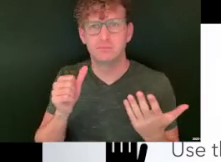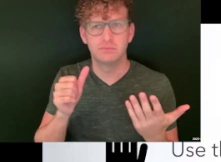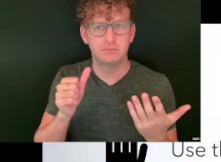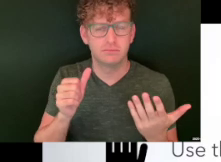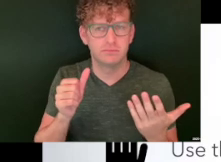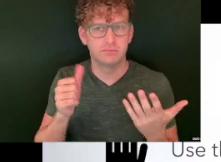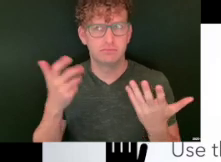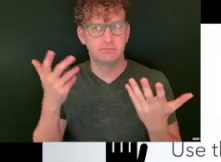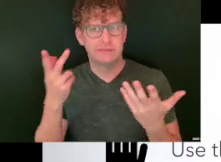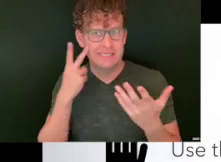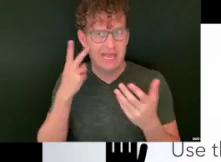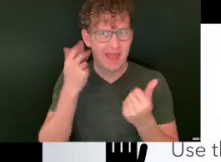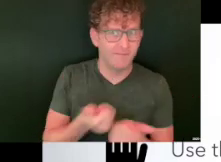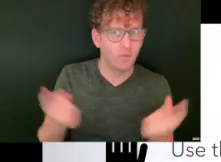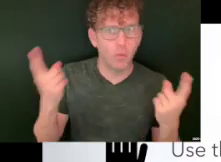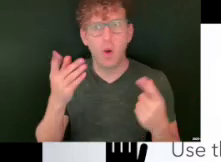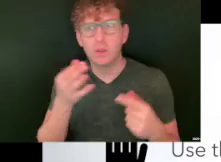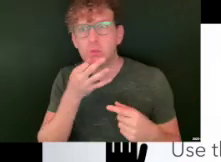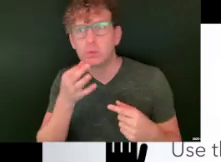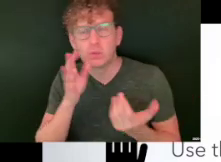competitive process, and